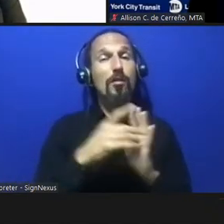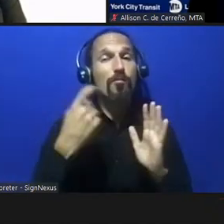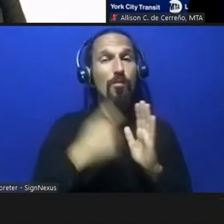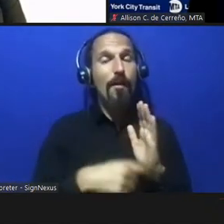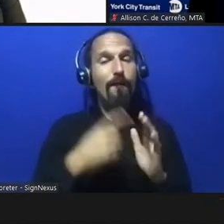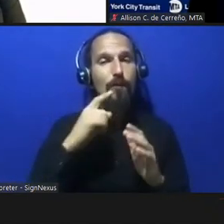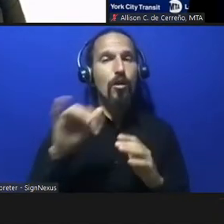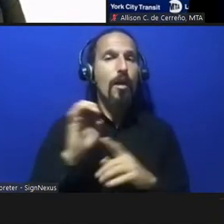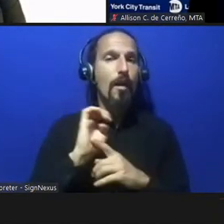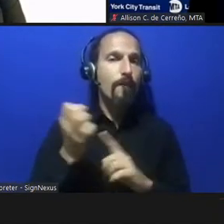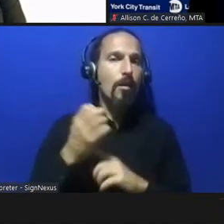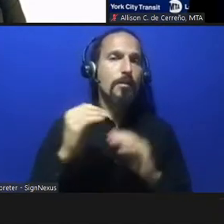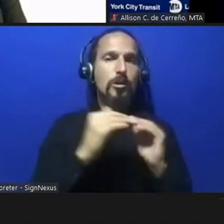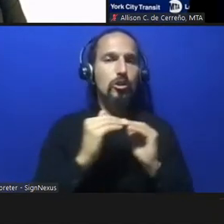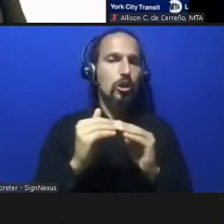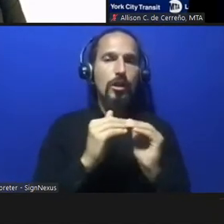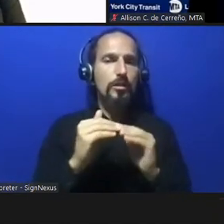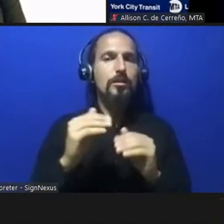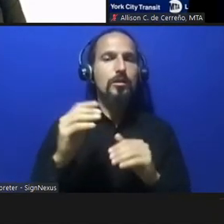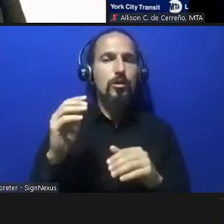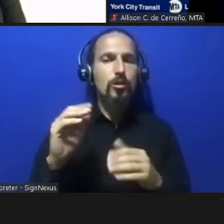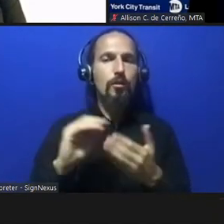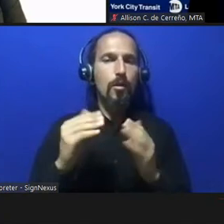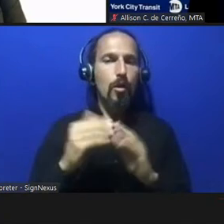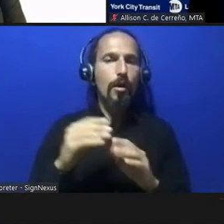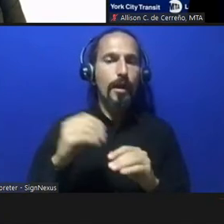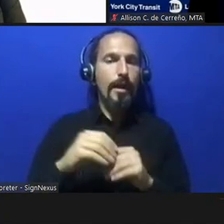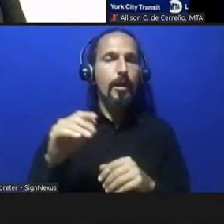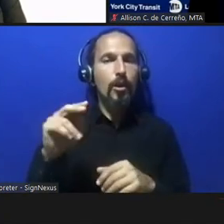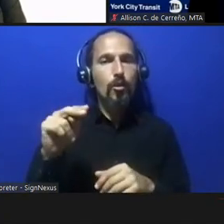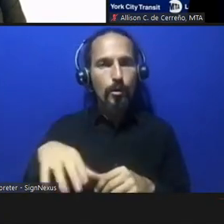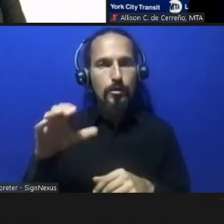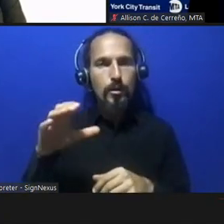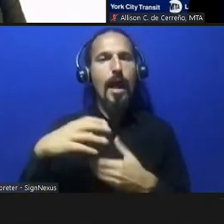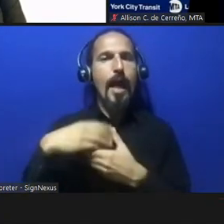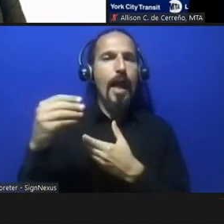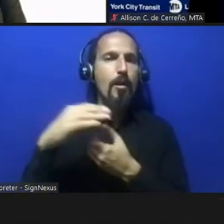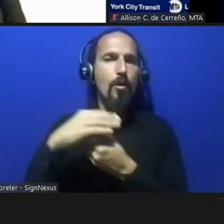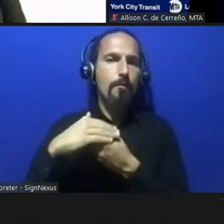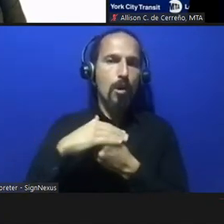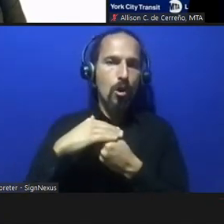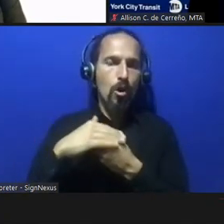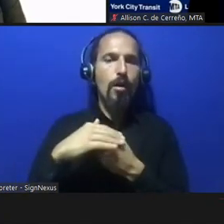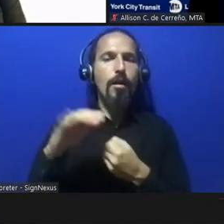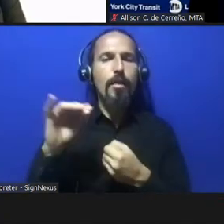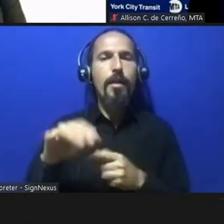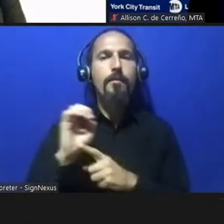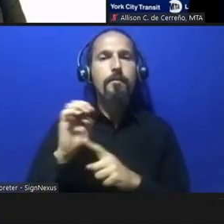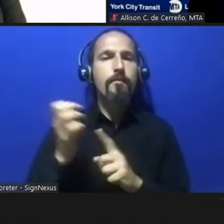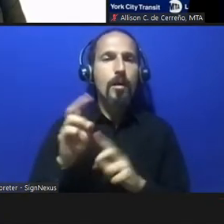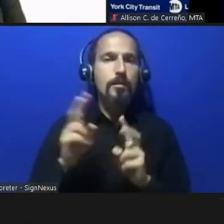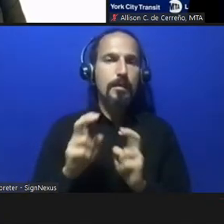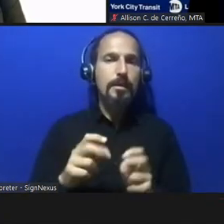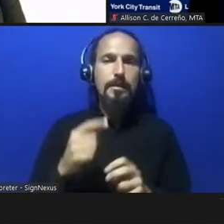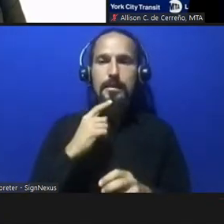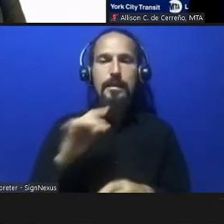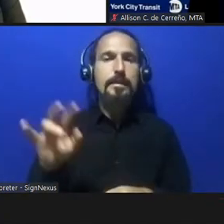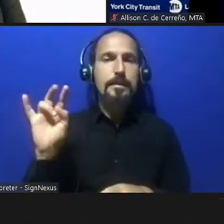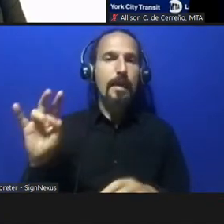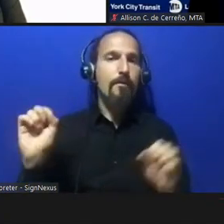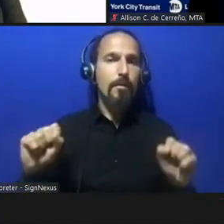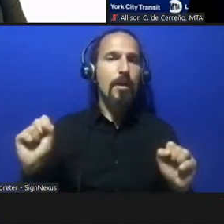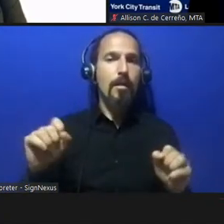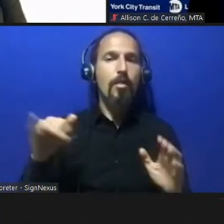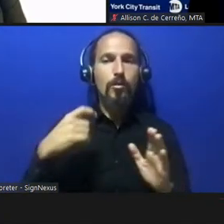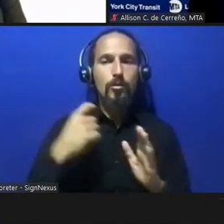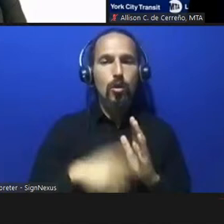on environmental justice communities located in new york city's outer boroughs the environmental assessment lists seven potential tolling